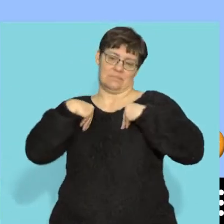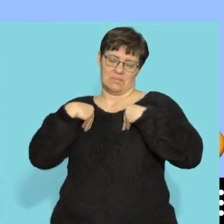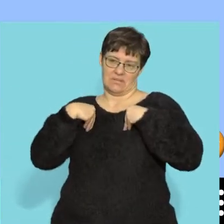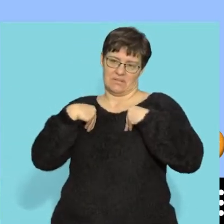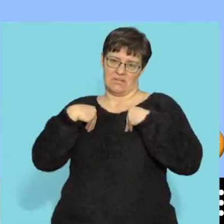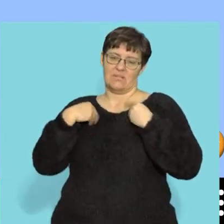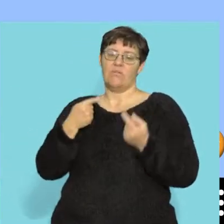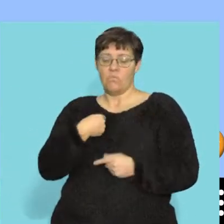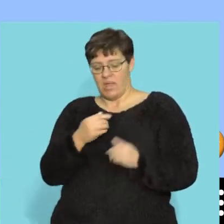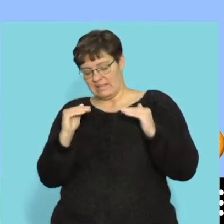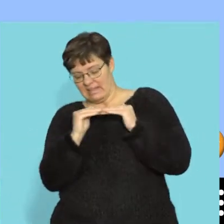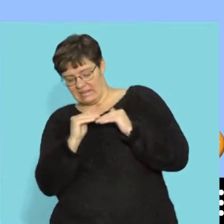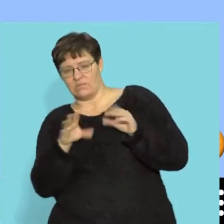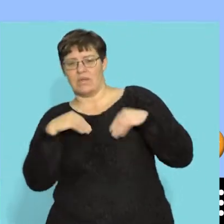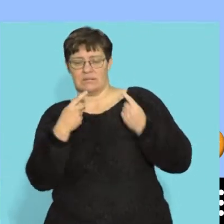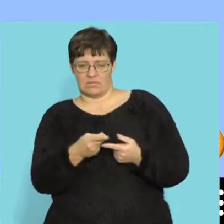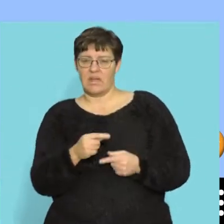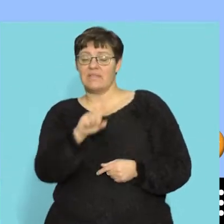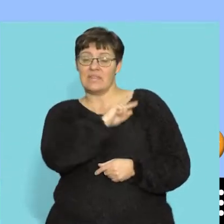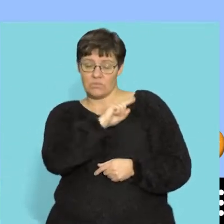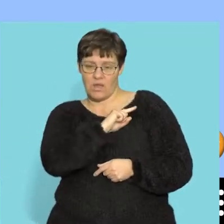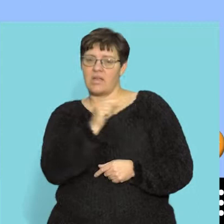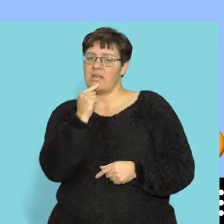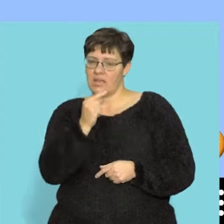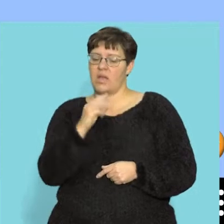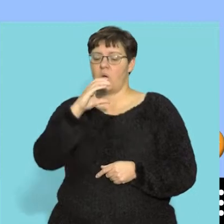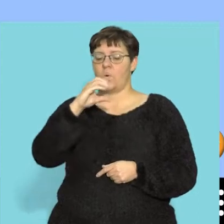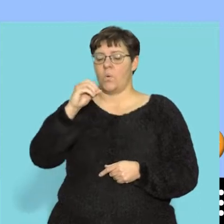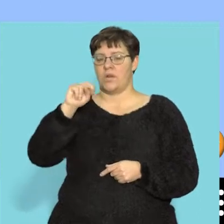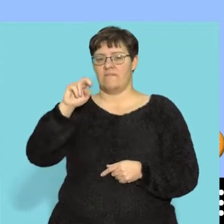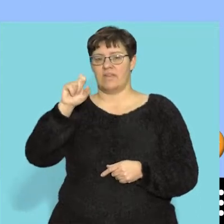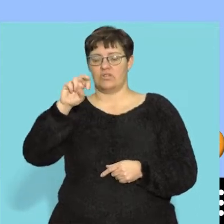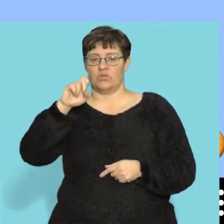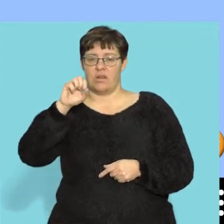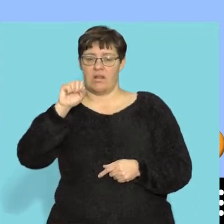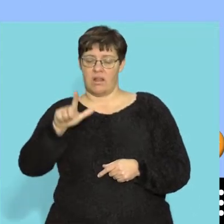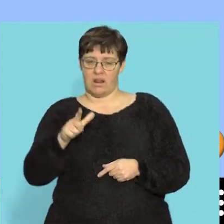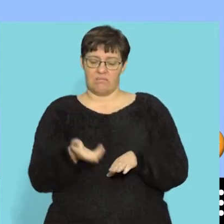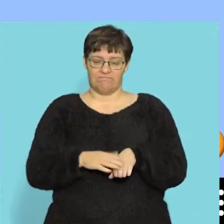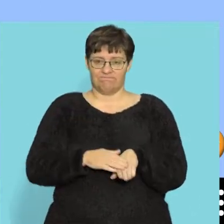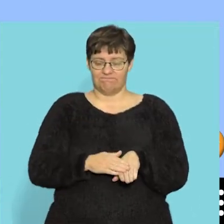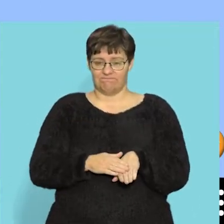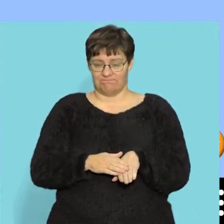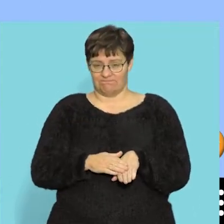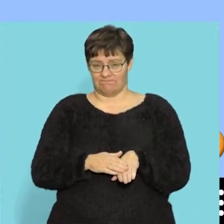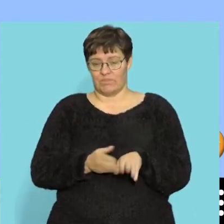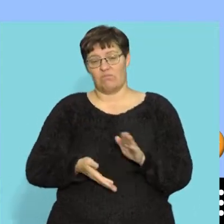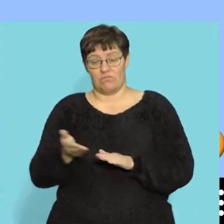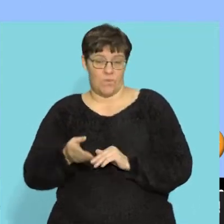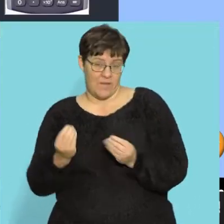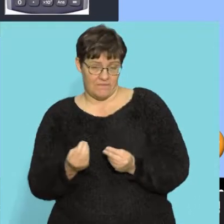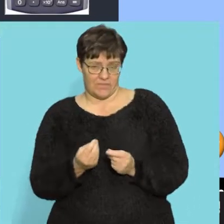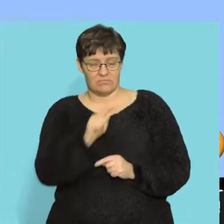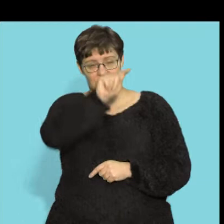is acceptable or what is standard. Hence, we refer to it as the conventional flow of current.